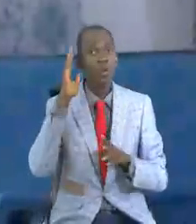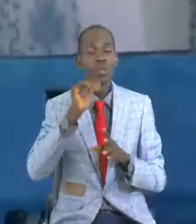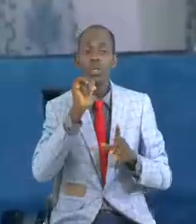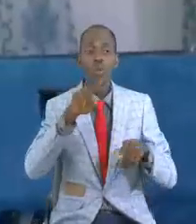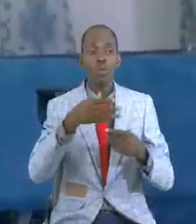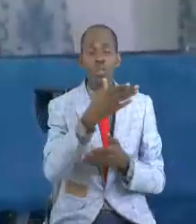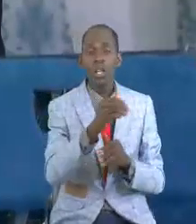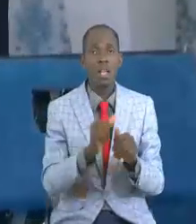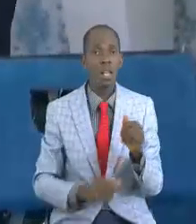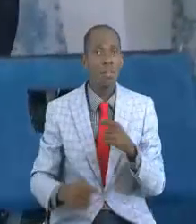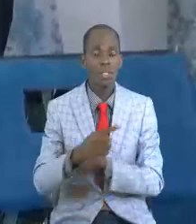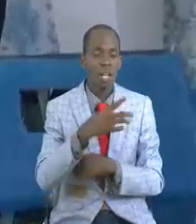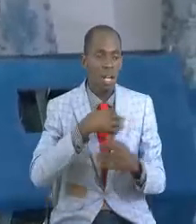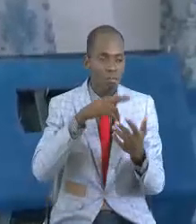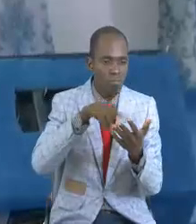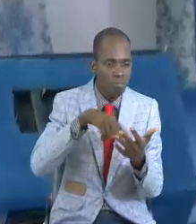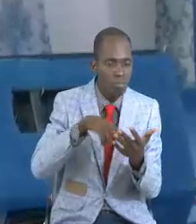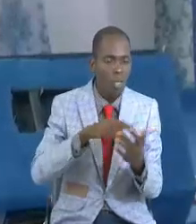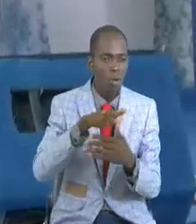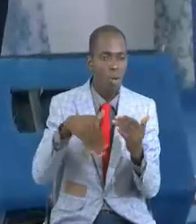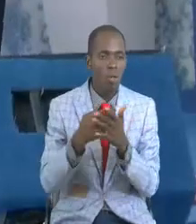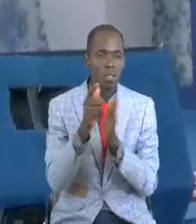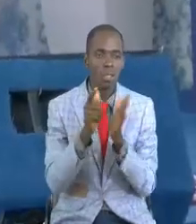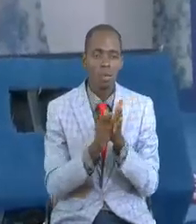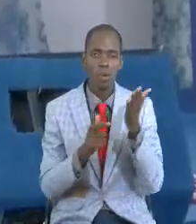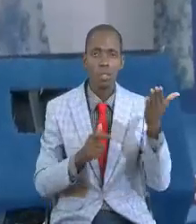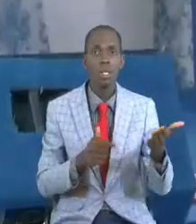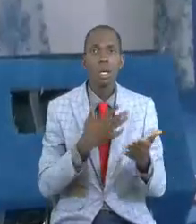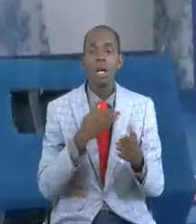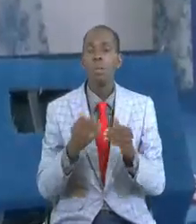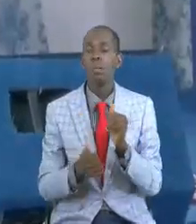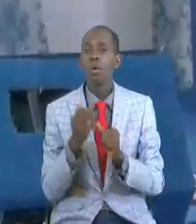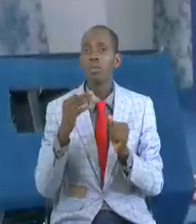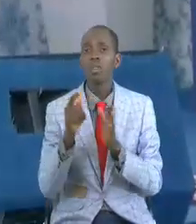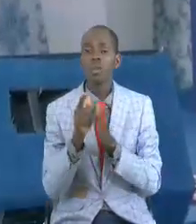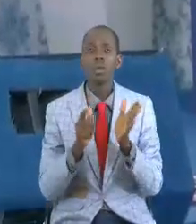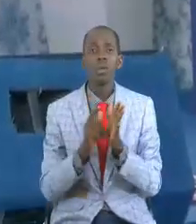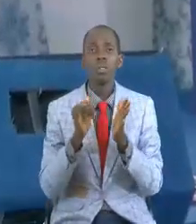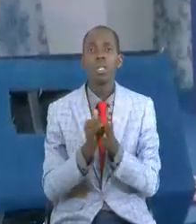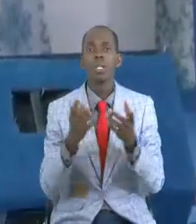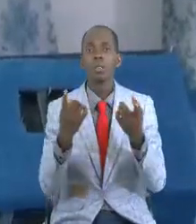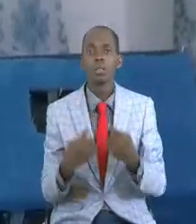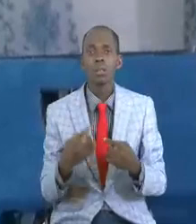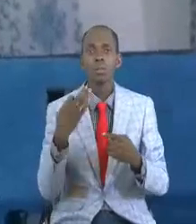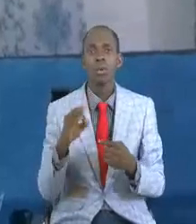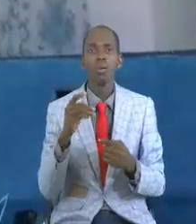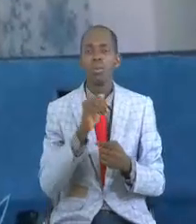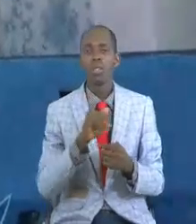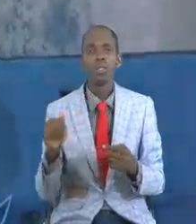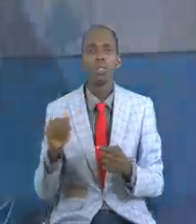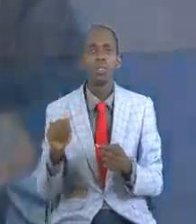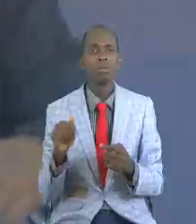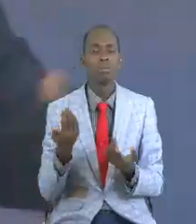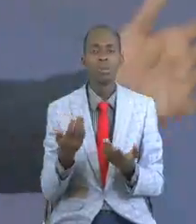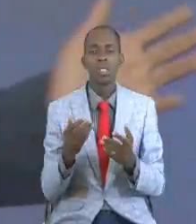and read those laws. And many of the laws that came of the civil law, ceremonial